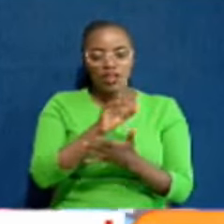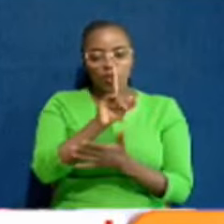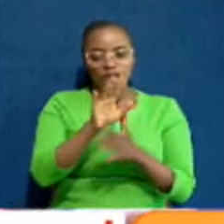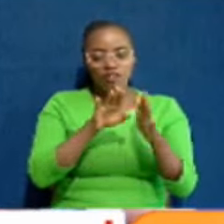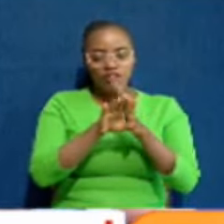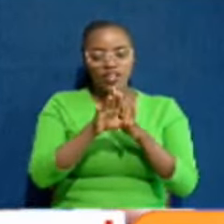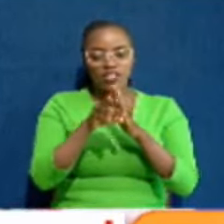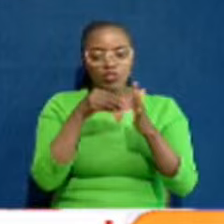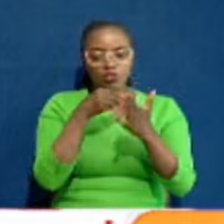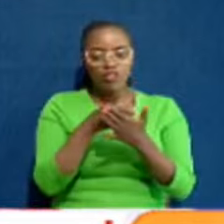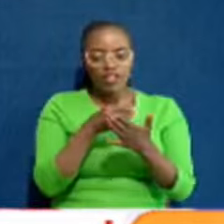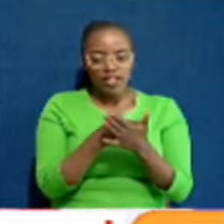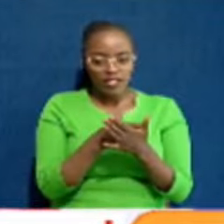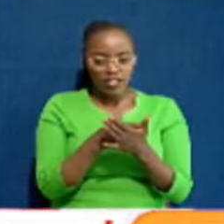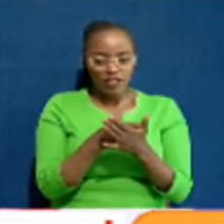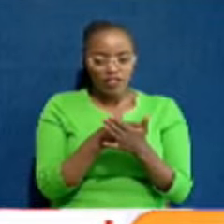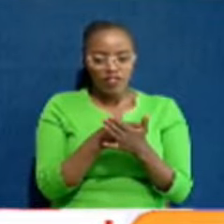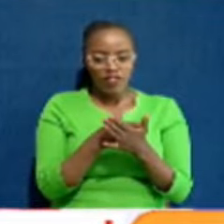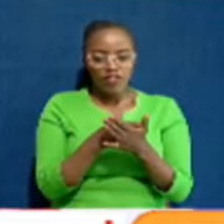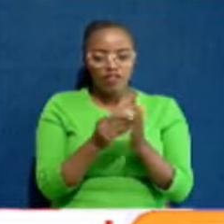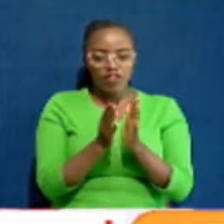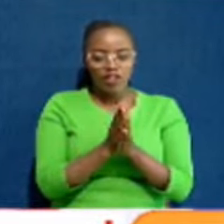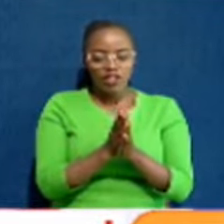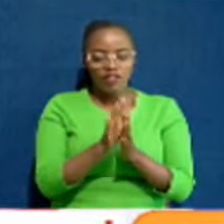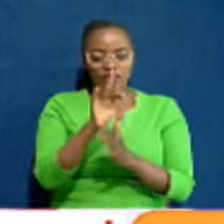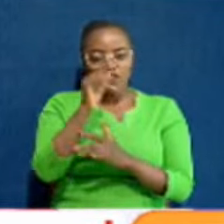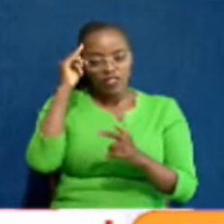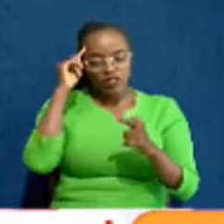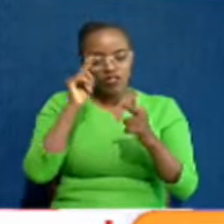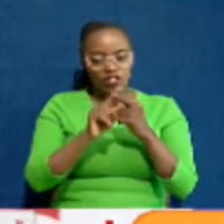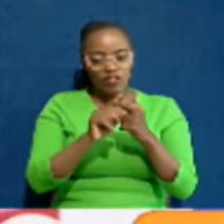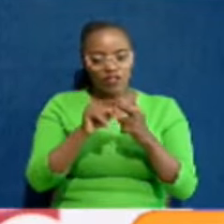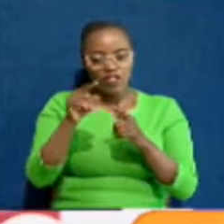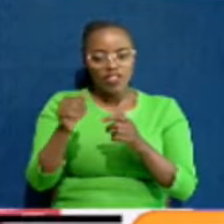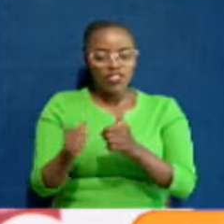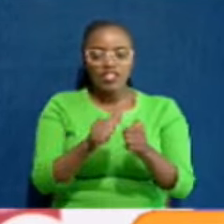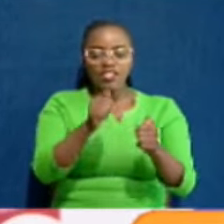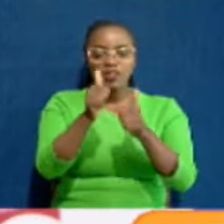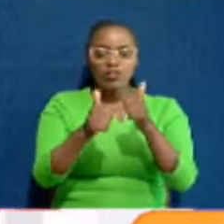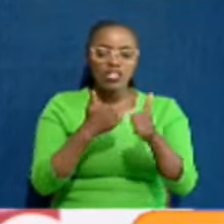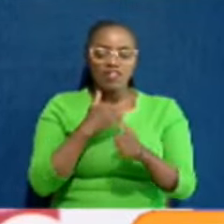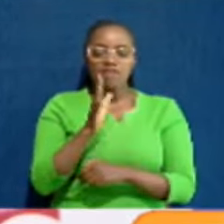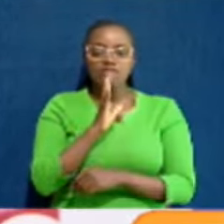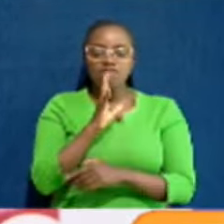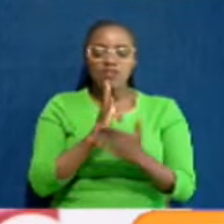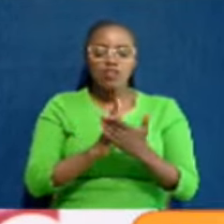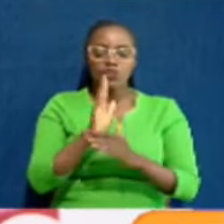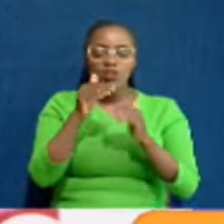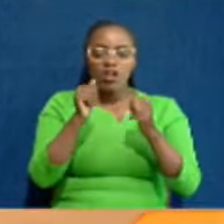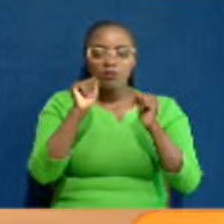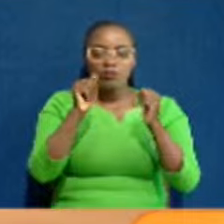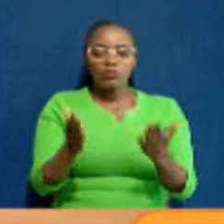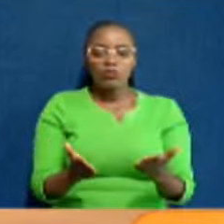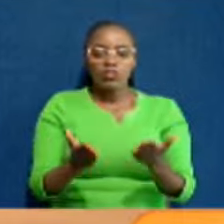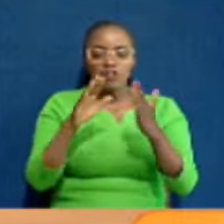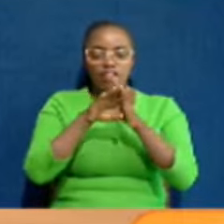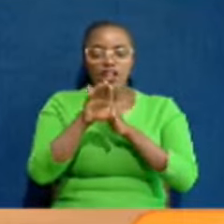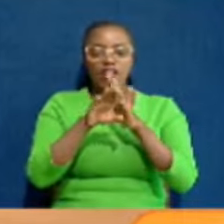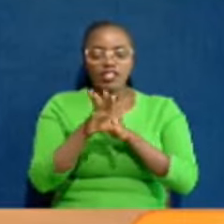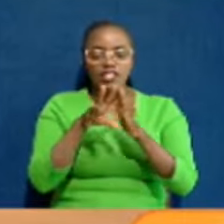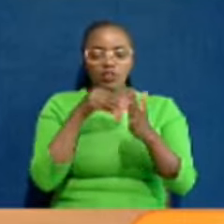to finance. So the first objective of this strategy speaks to how to improve access